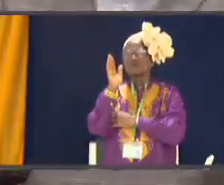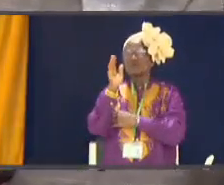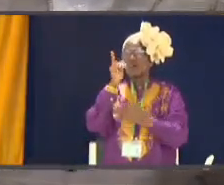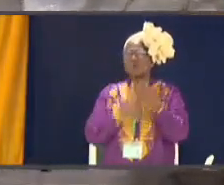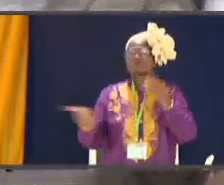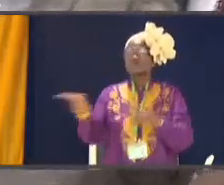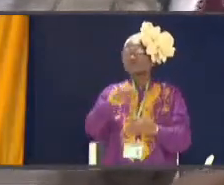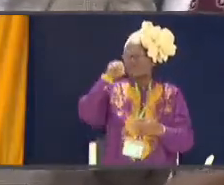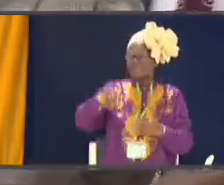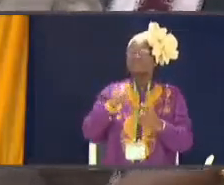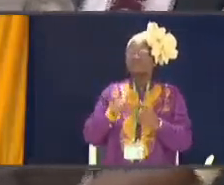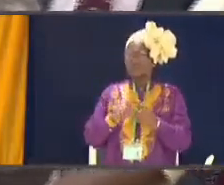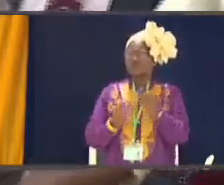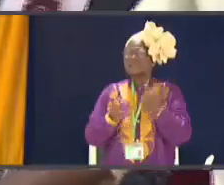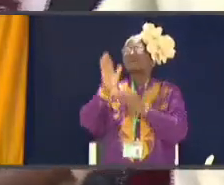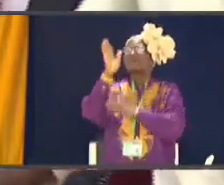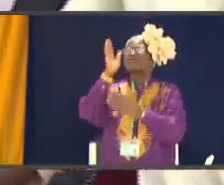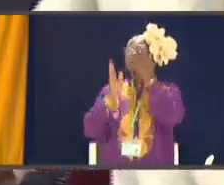lati sin olorun a pese fun yin